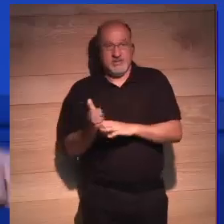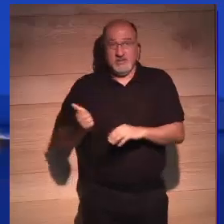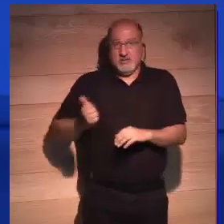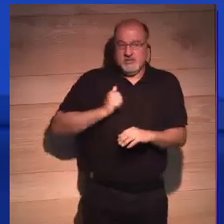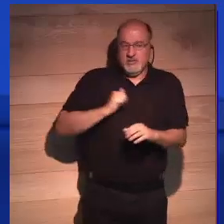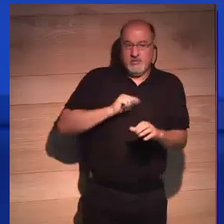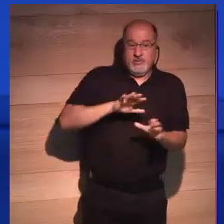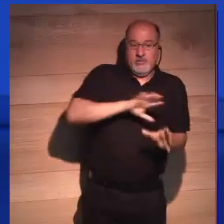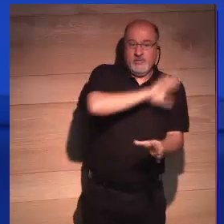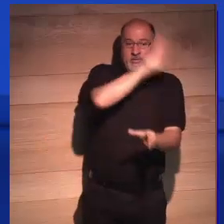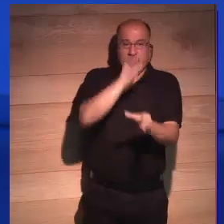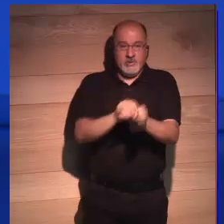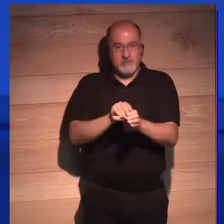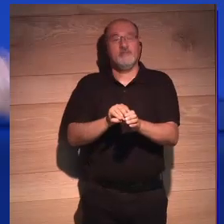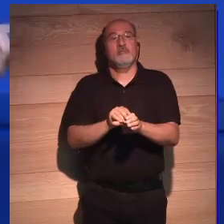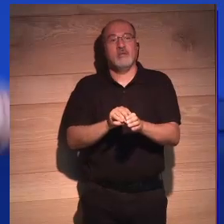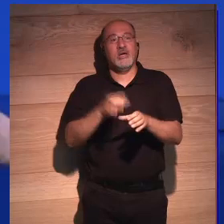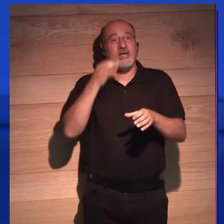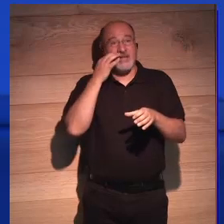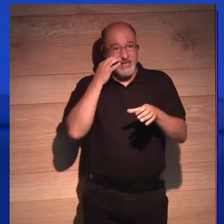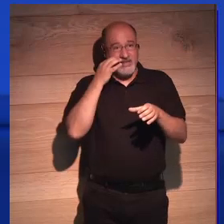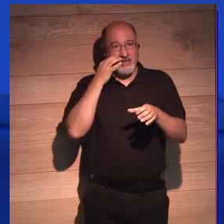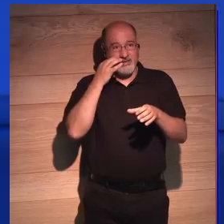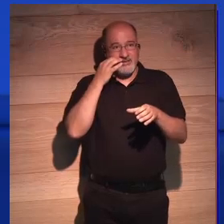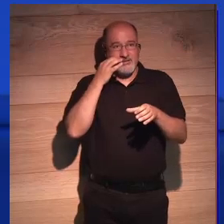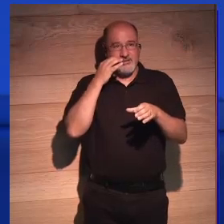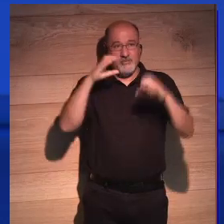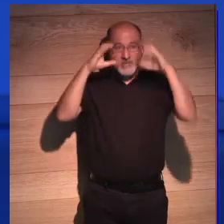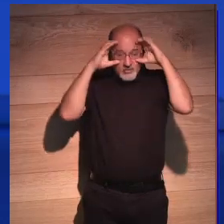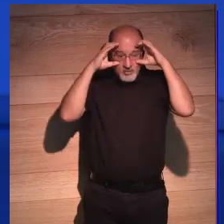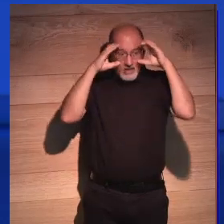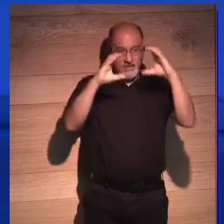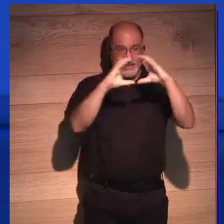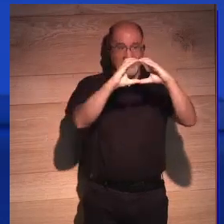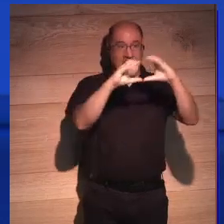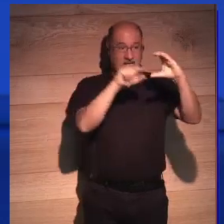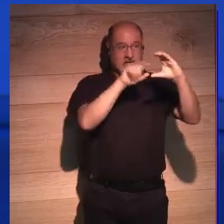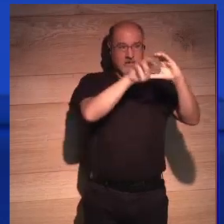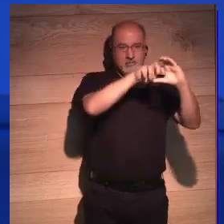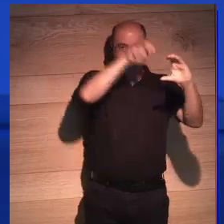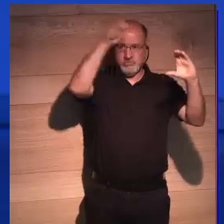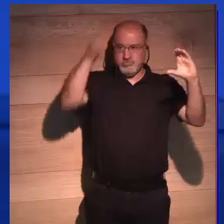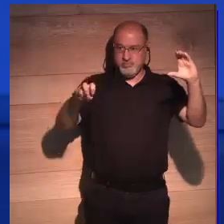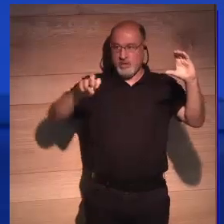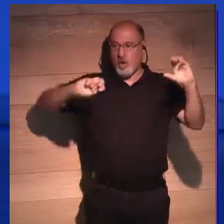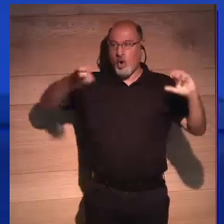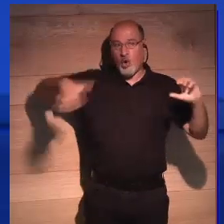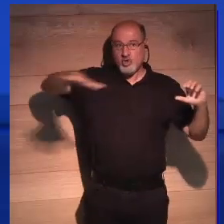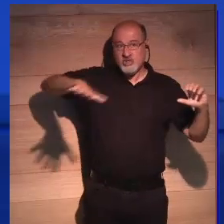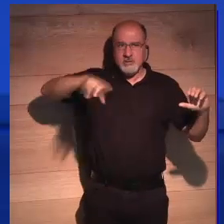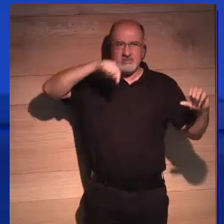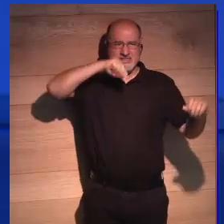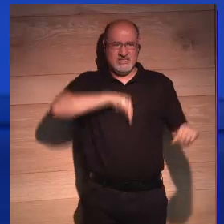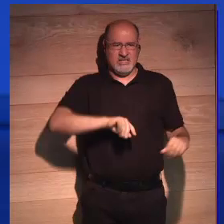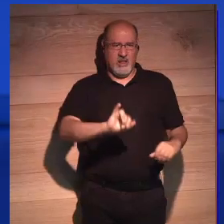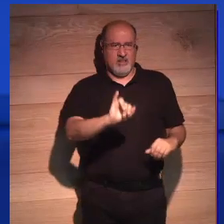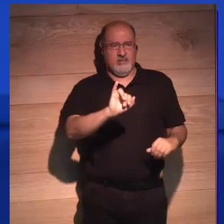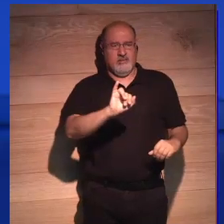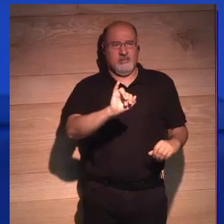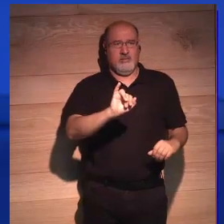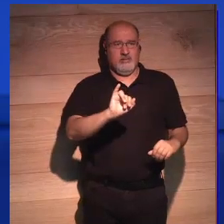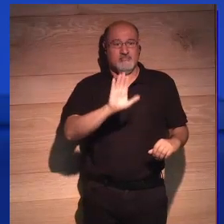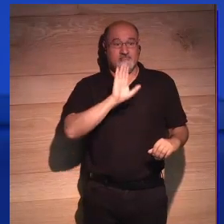box. You are literally feeling like you're somewhere. So yes, it's digital media, but it's not hunched over a little glowing rectangle. So there's one thing